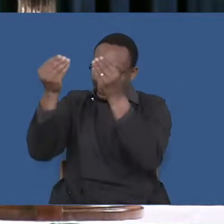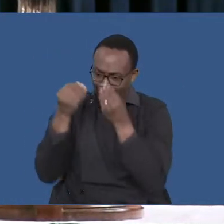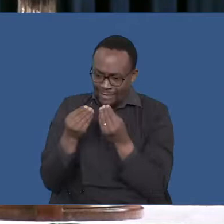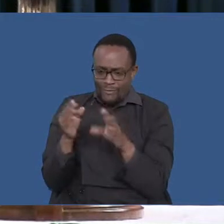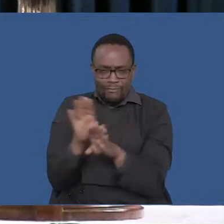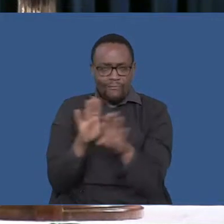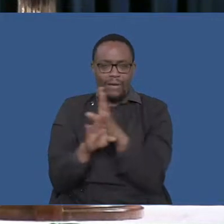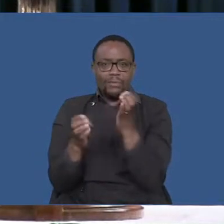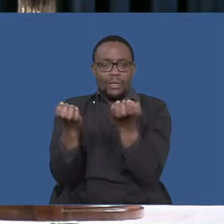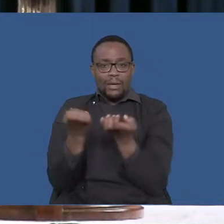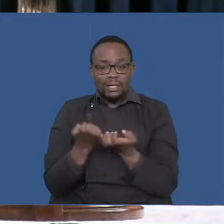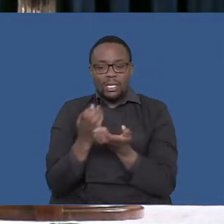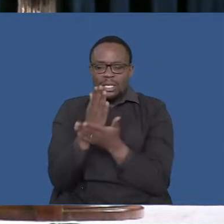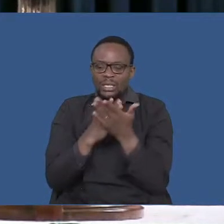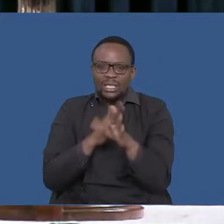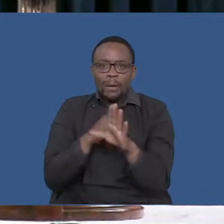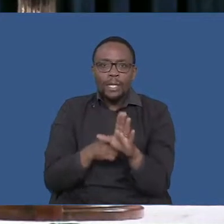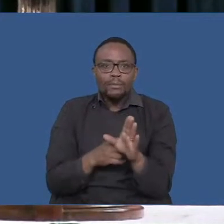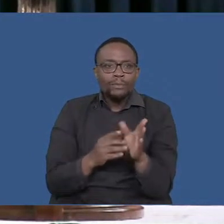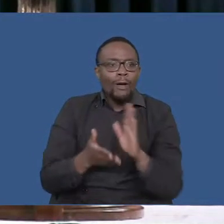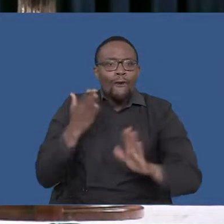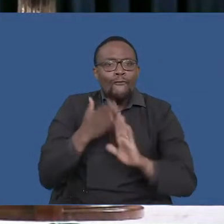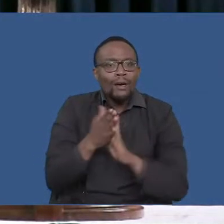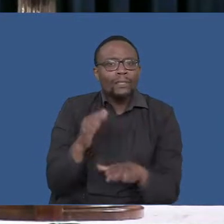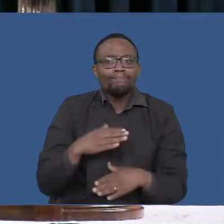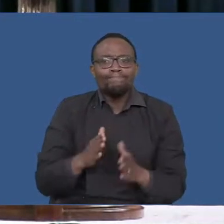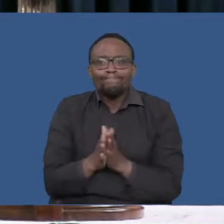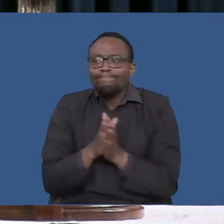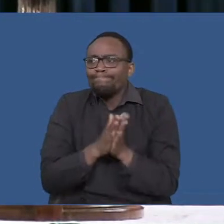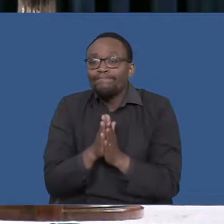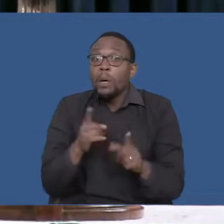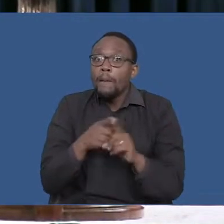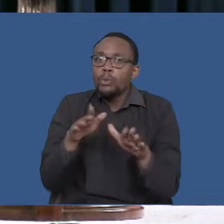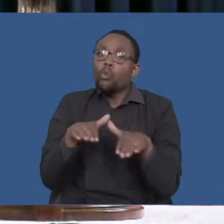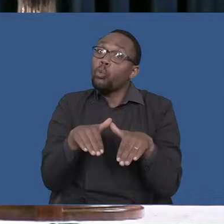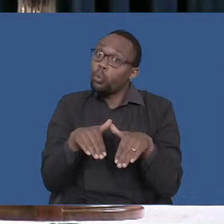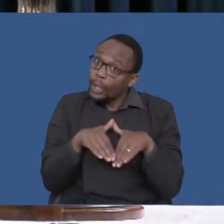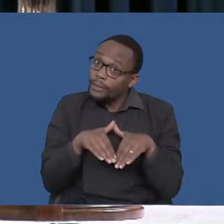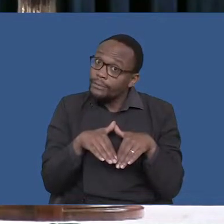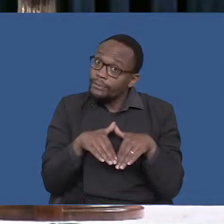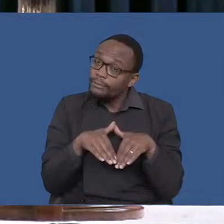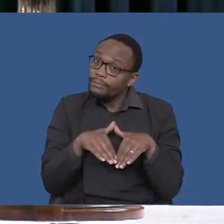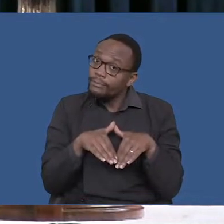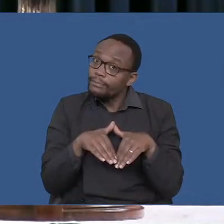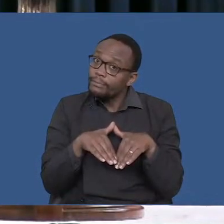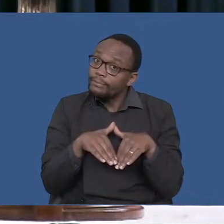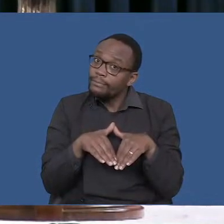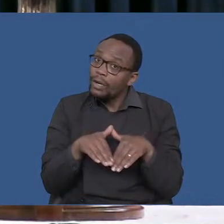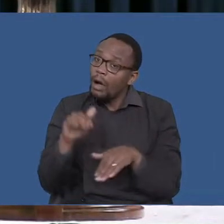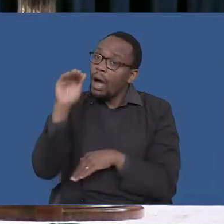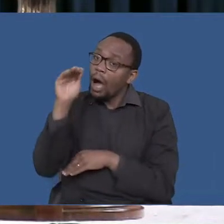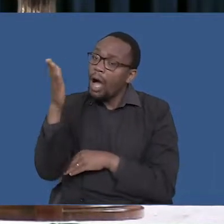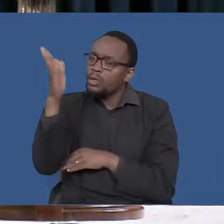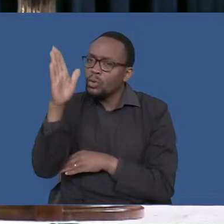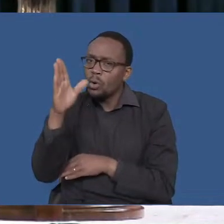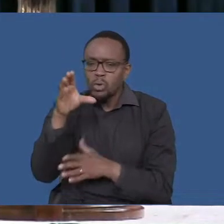be there. Sometimes we are too much in a hurry, but we need to wait on him. Concerning the flesh, the work of the flesh that you're